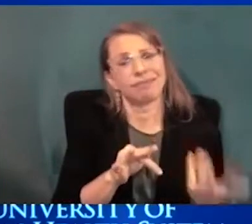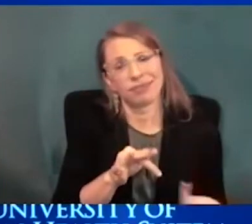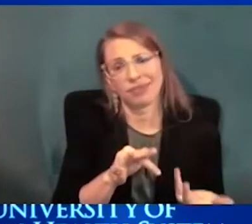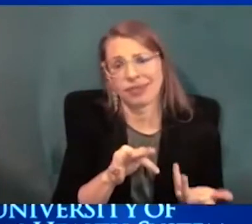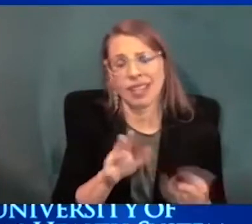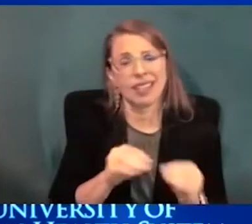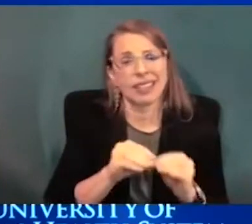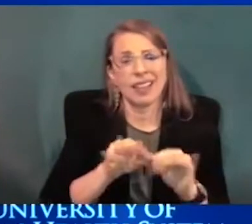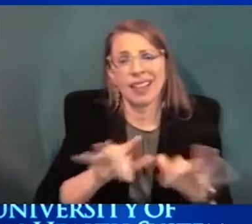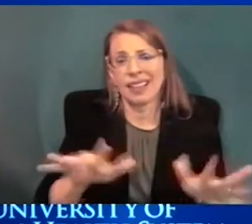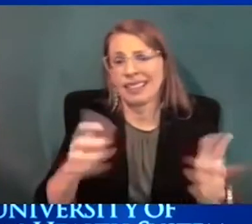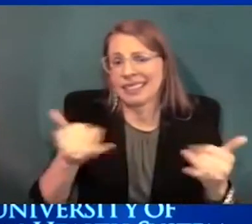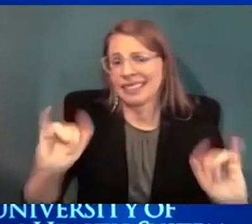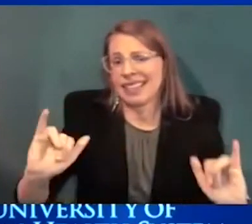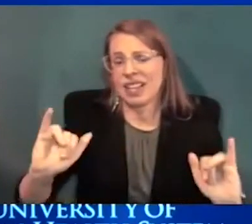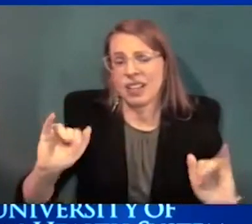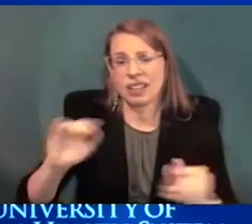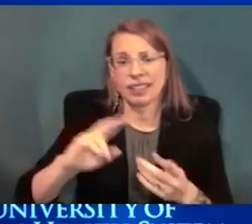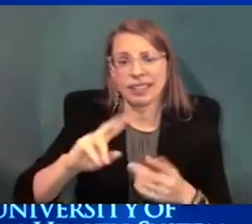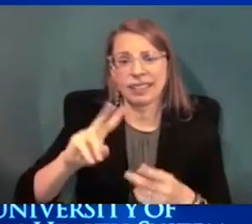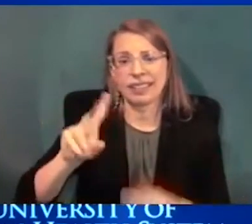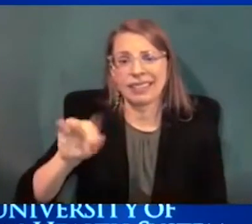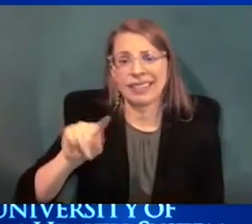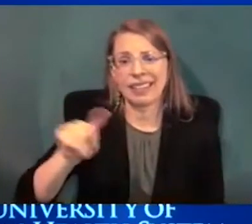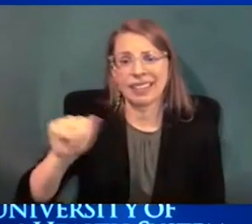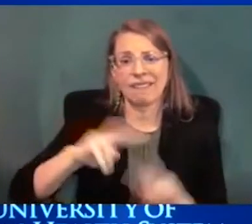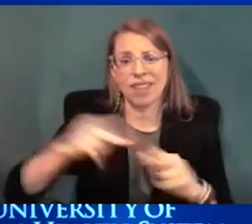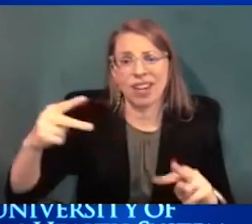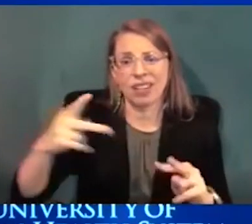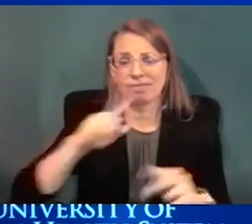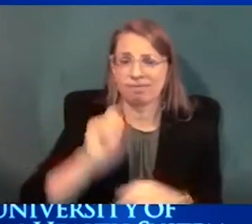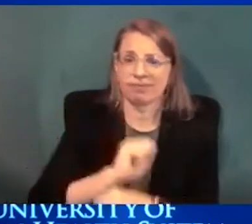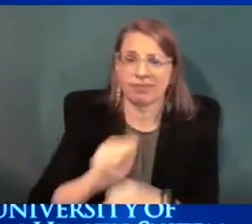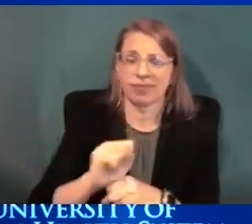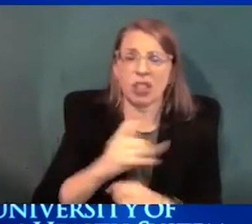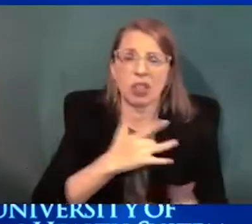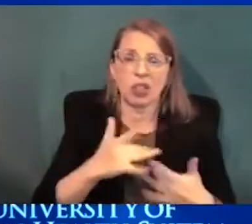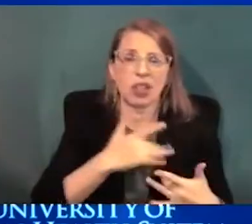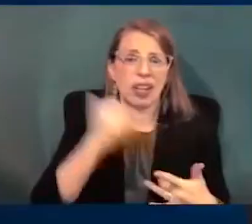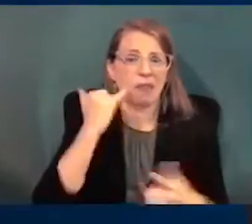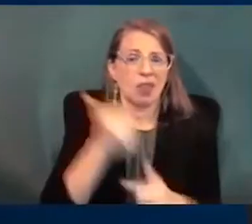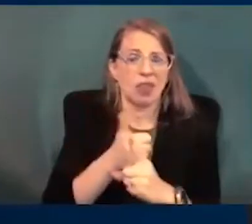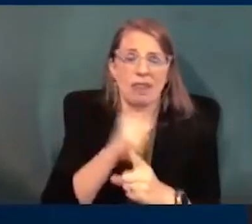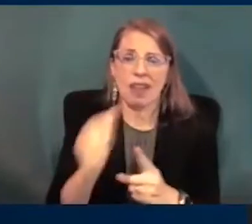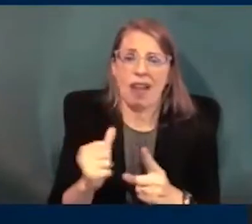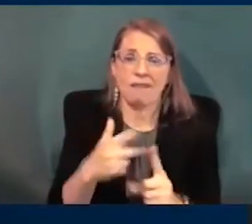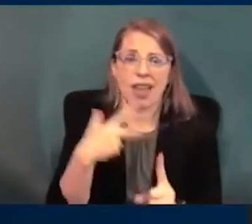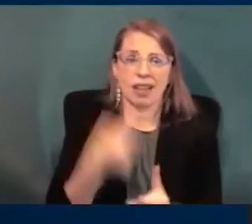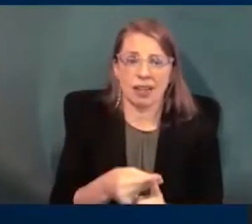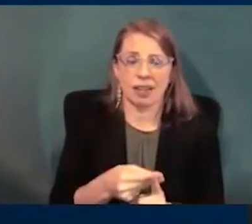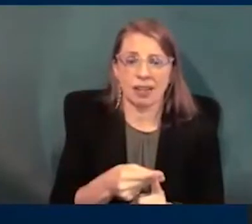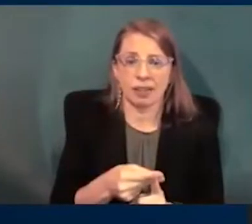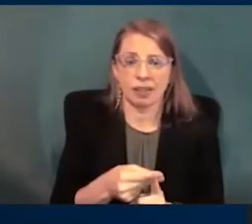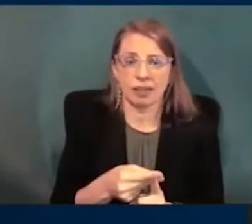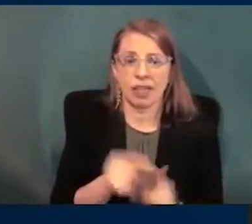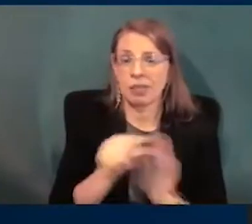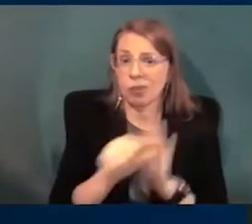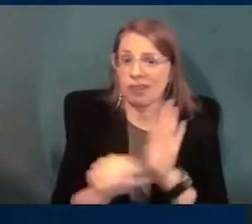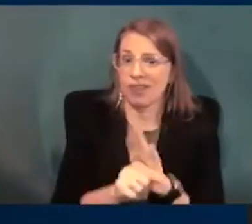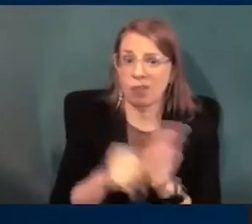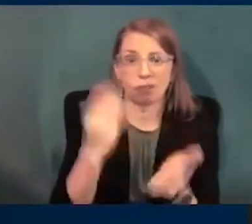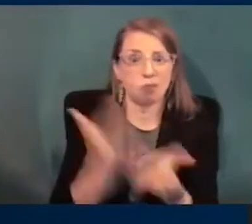Delta variant's real. You should be concerned, especially if you are not vaccinated. On this Springfield proves it. I'm sorry. On